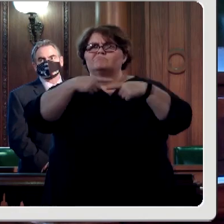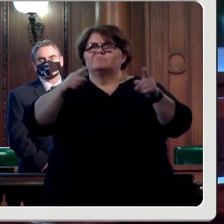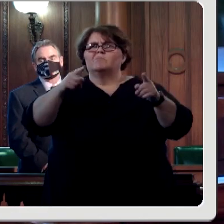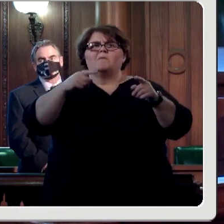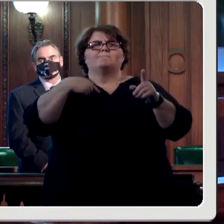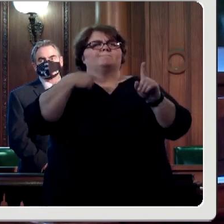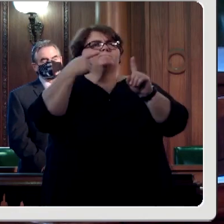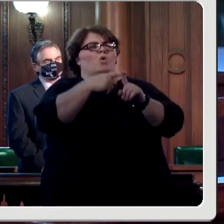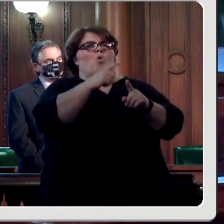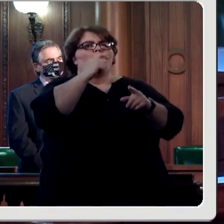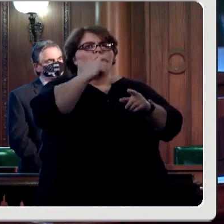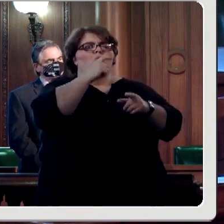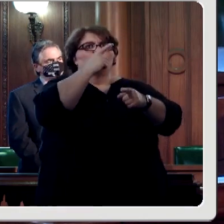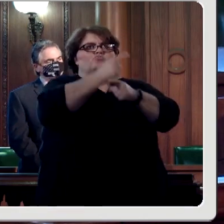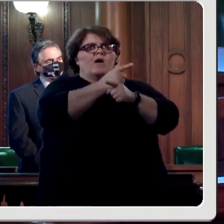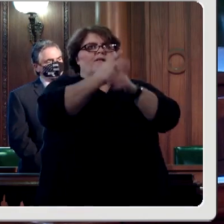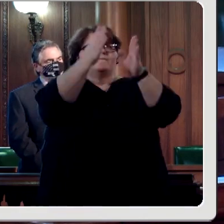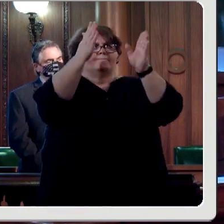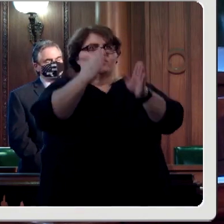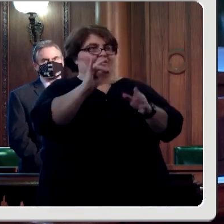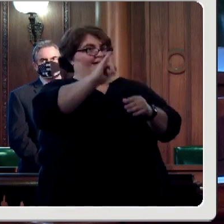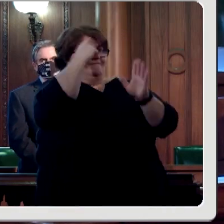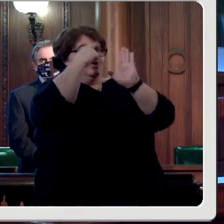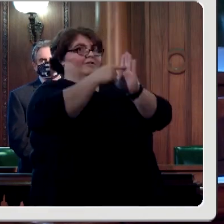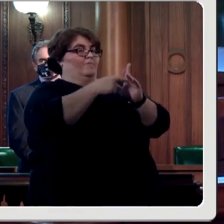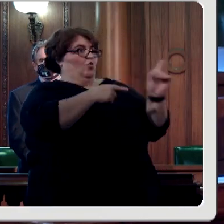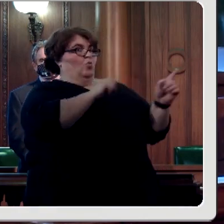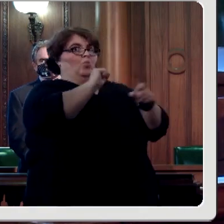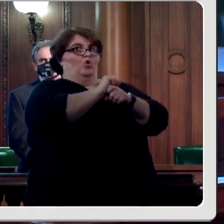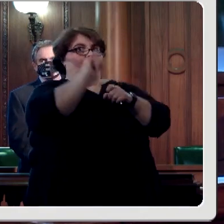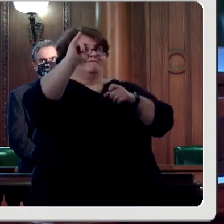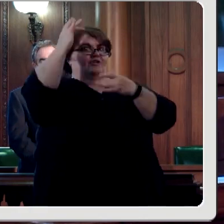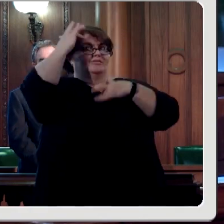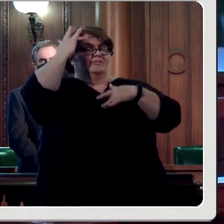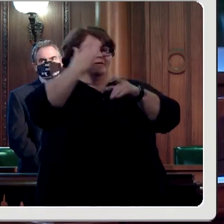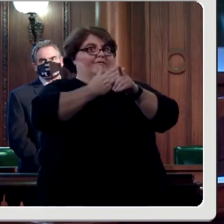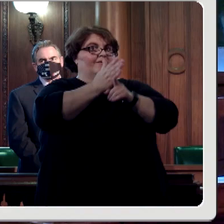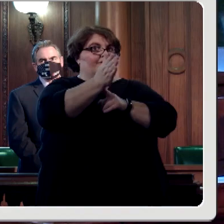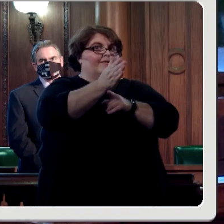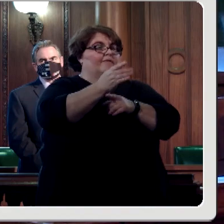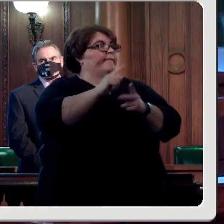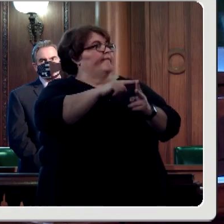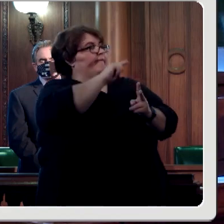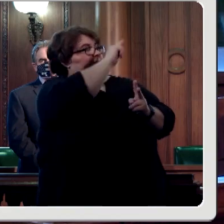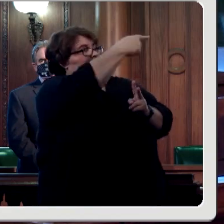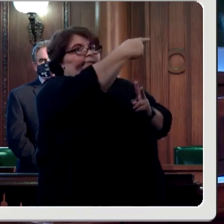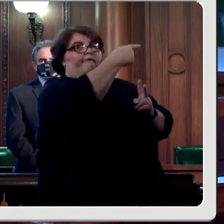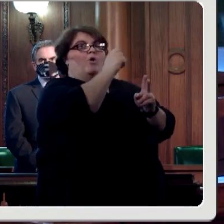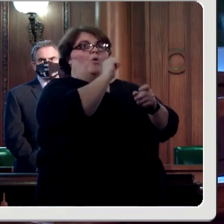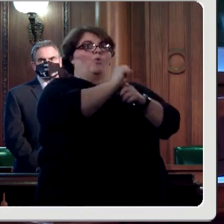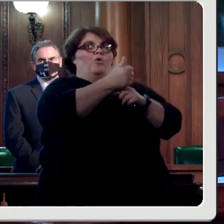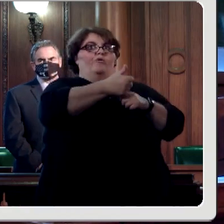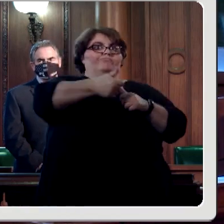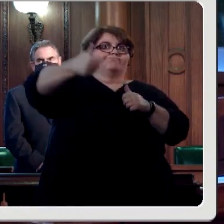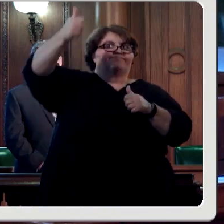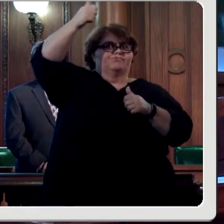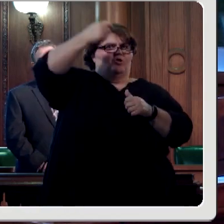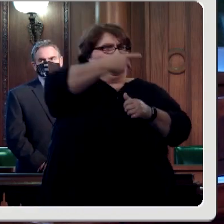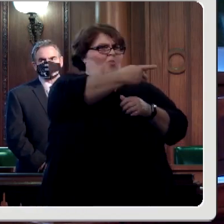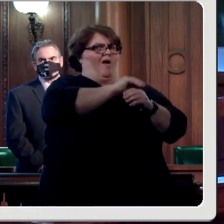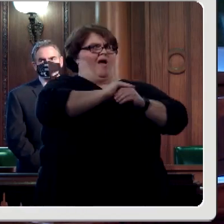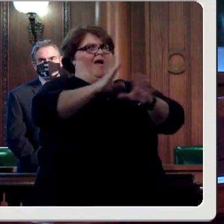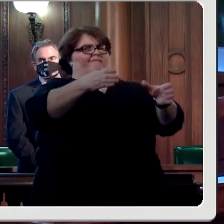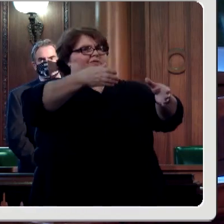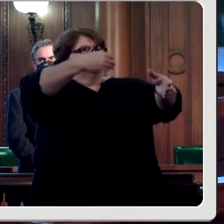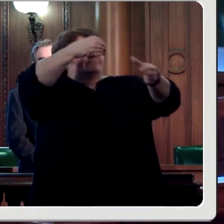You're an infectious disease expert. Dr. Roose is the chief medical officer at Mercy. You have a level of authority, but no disrespect to